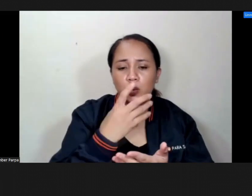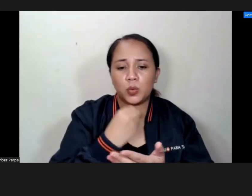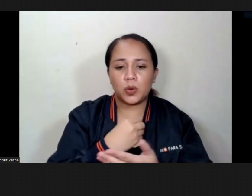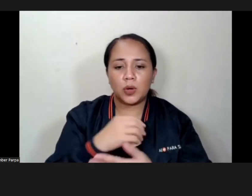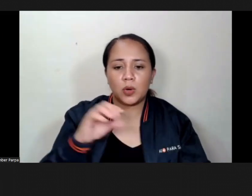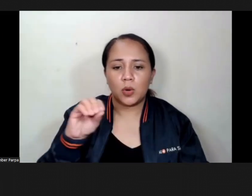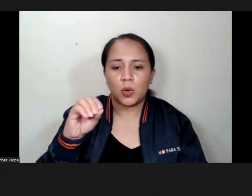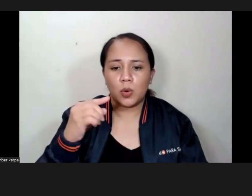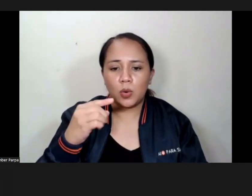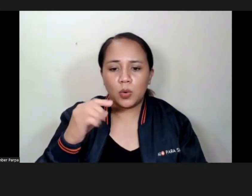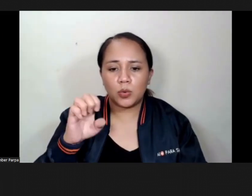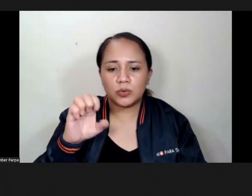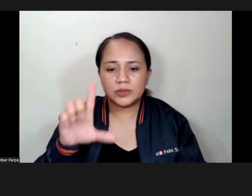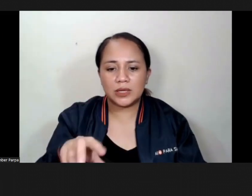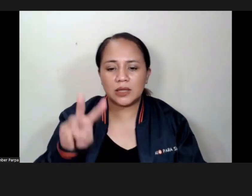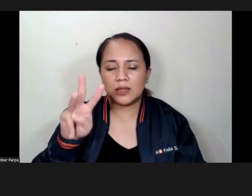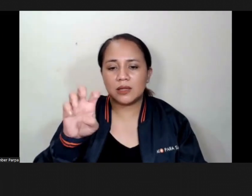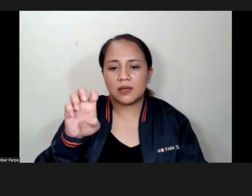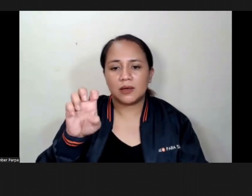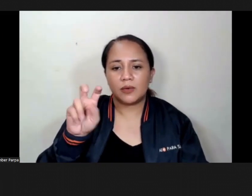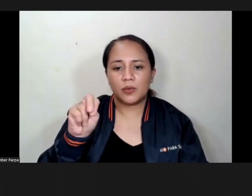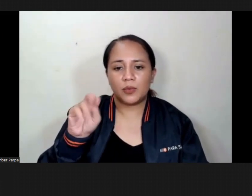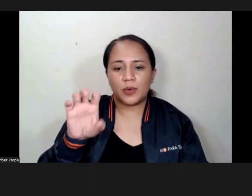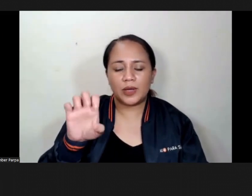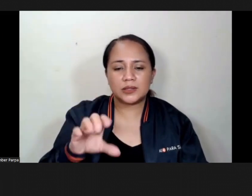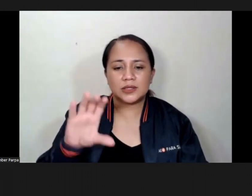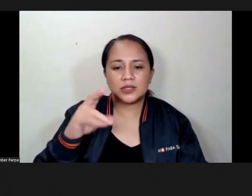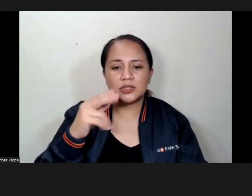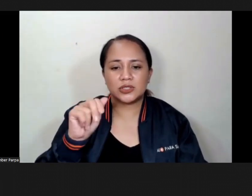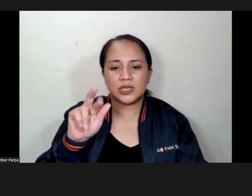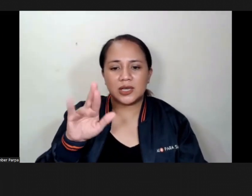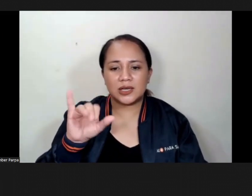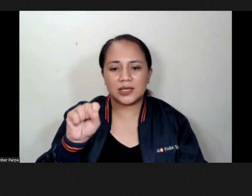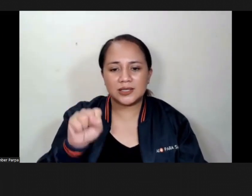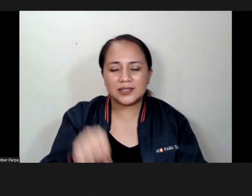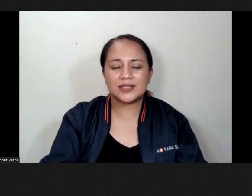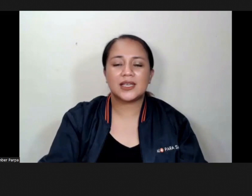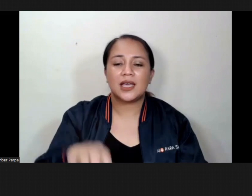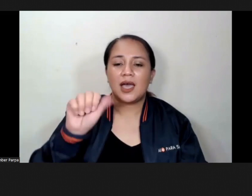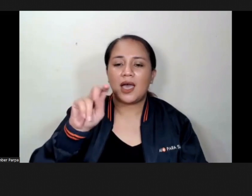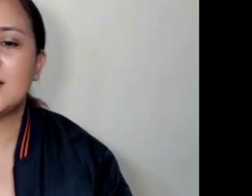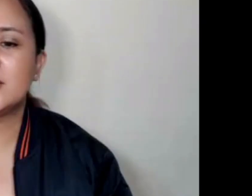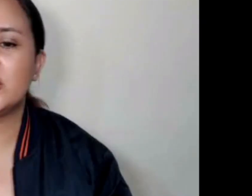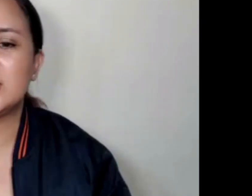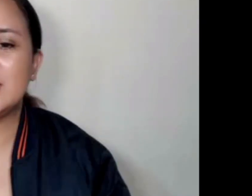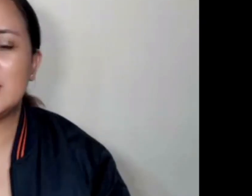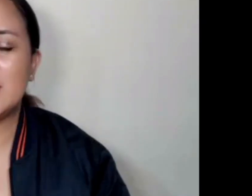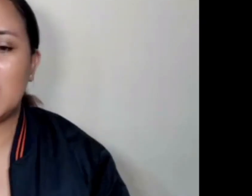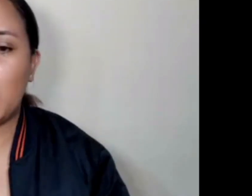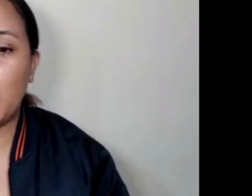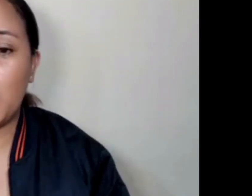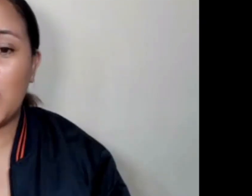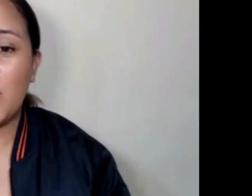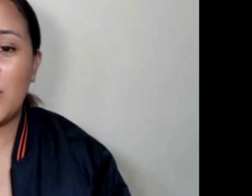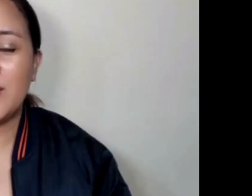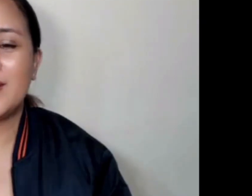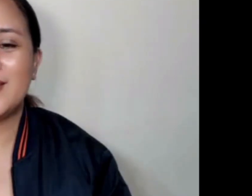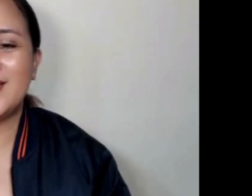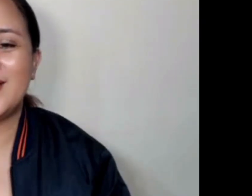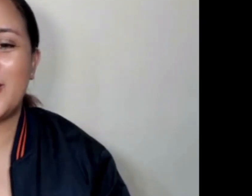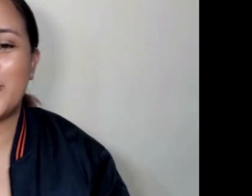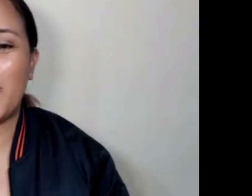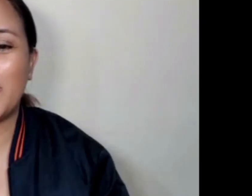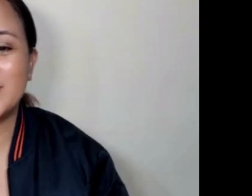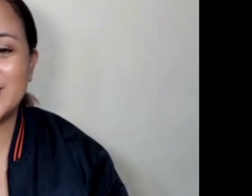Ojel, Wens and Charisse, Angelo, James and Ross, and Chris and